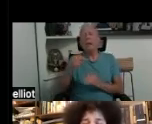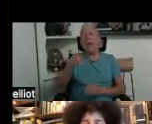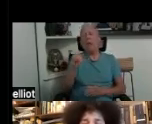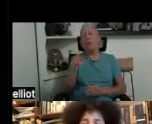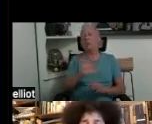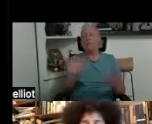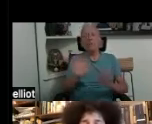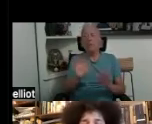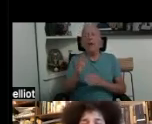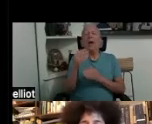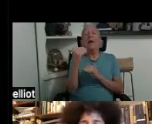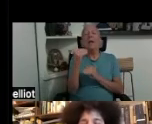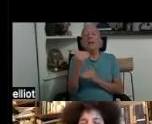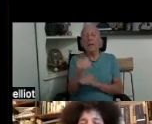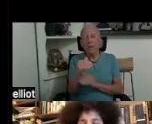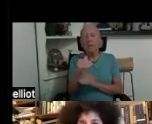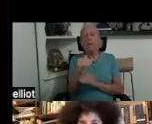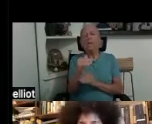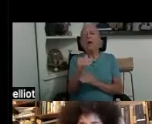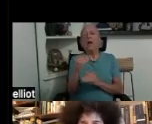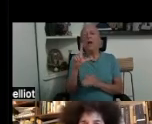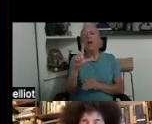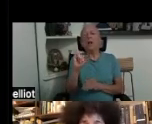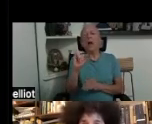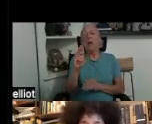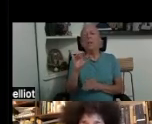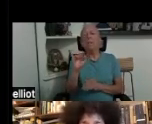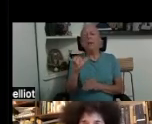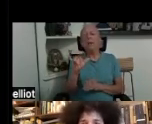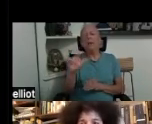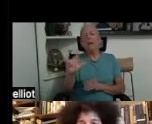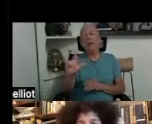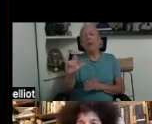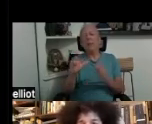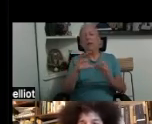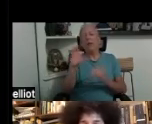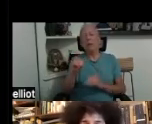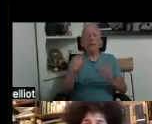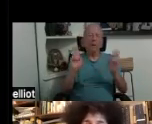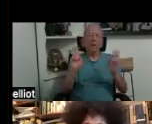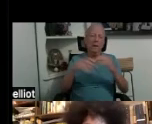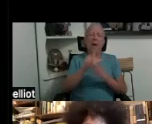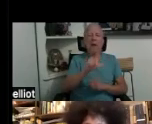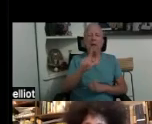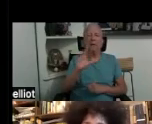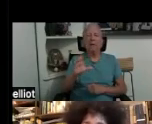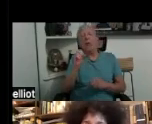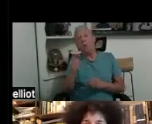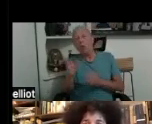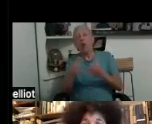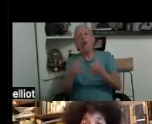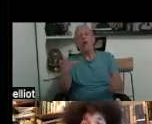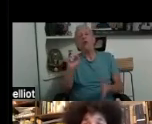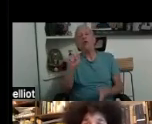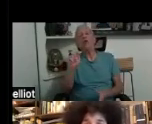sorry, a limited liability company, an LLC, or a general stock corporation